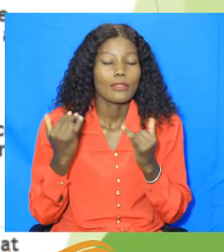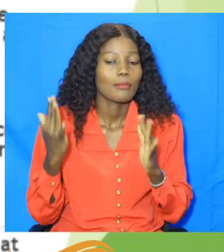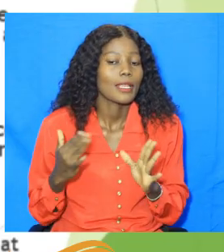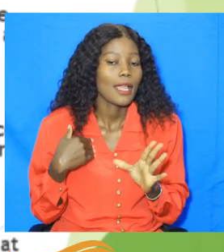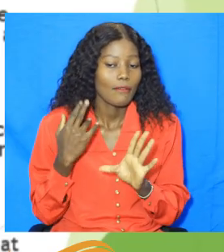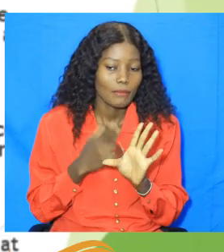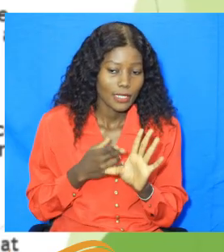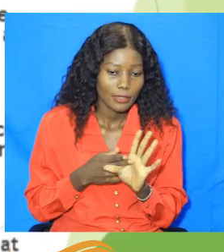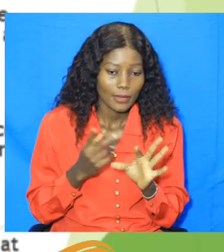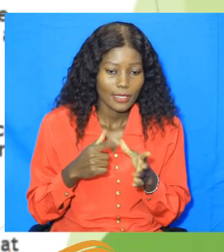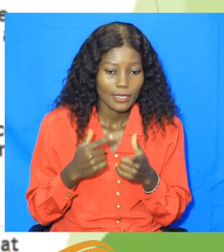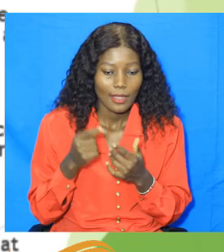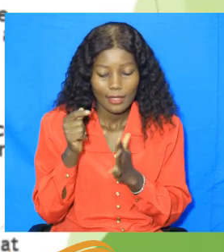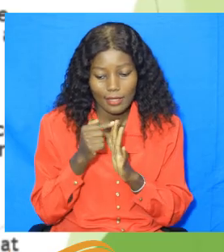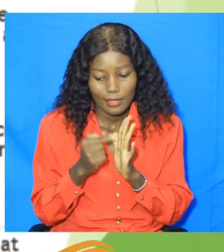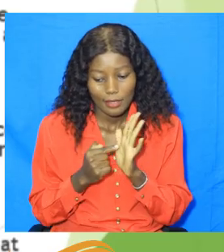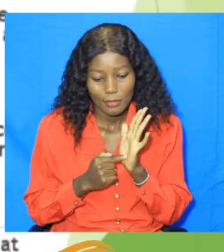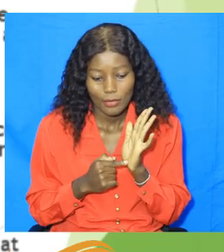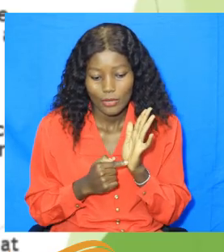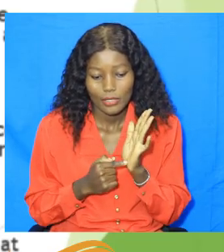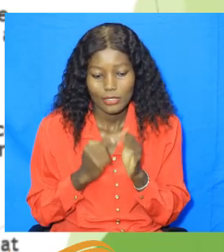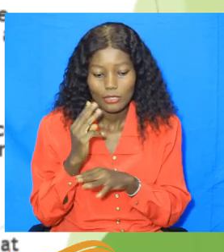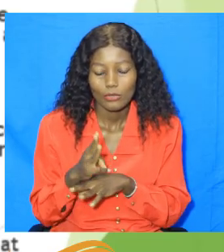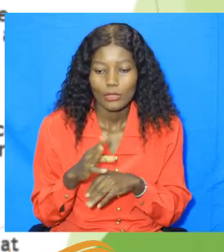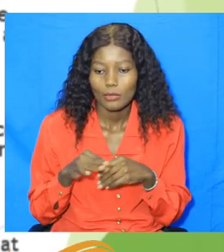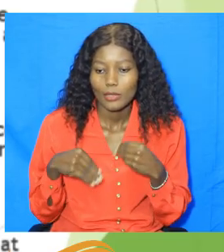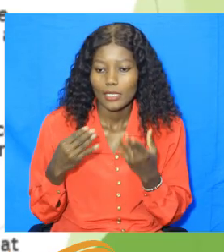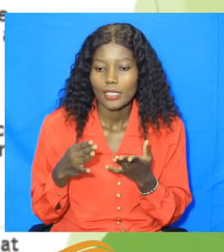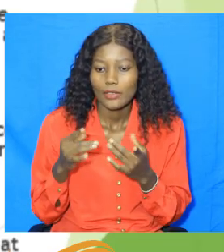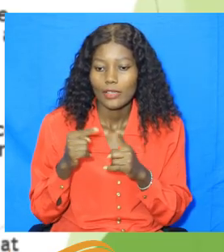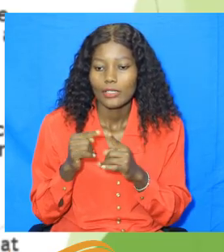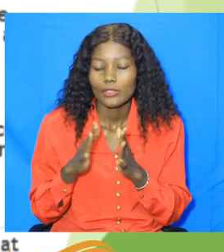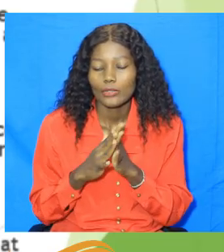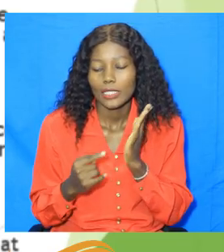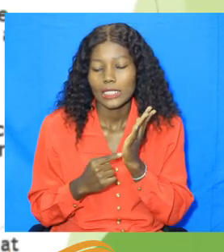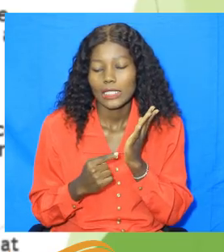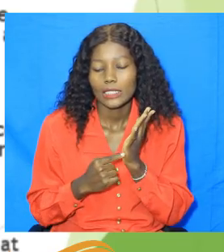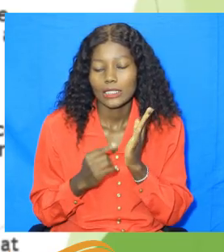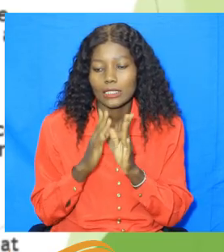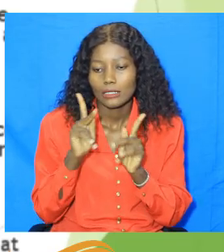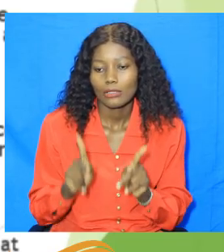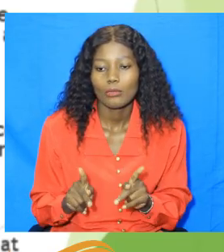the points will be directed to the software technician.